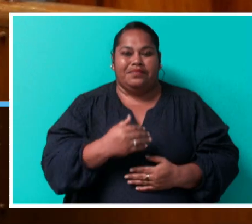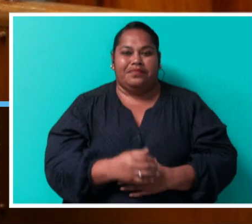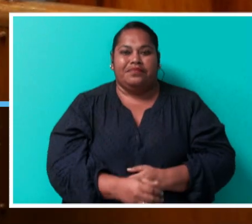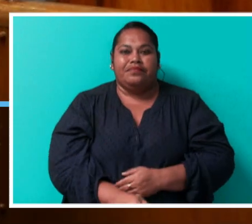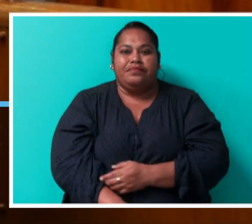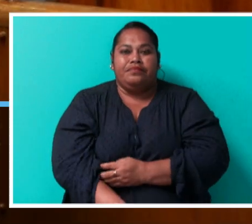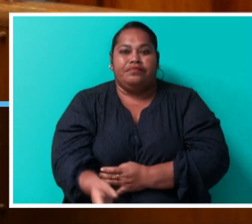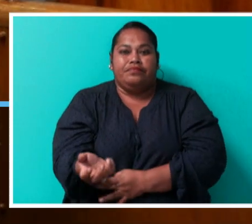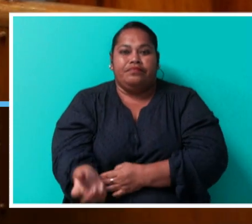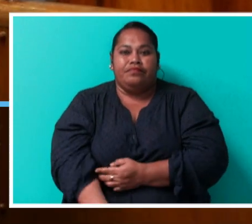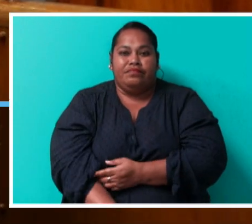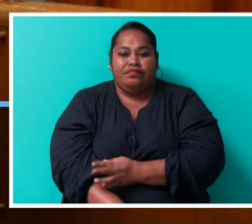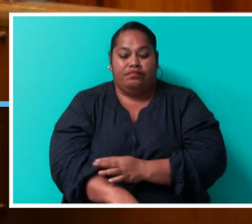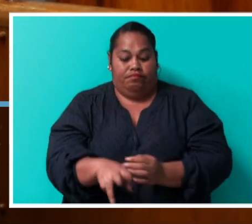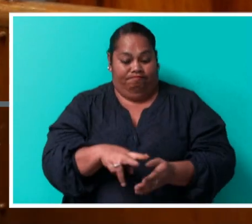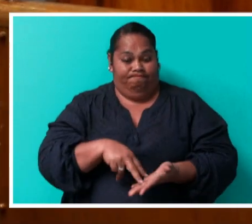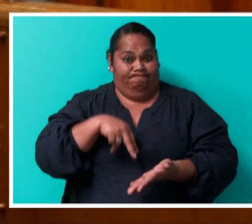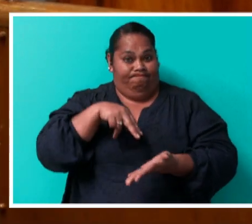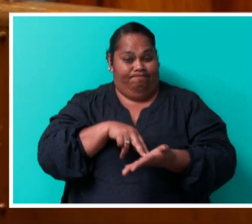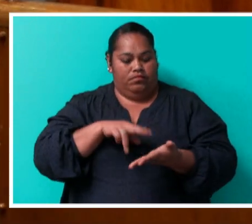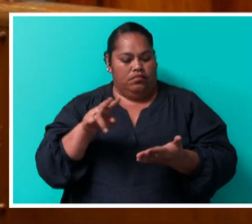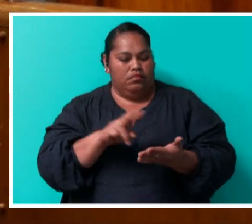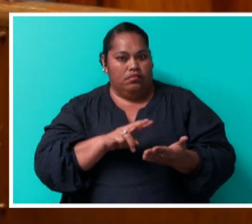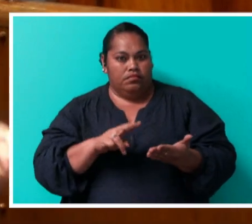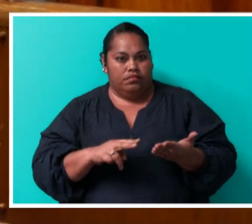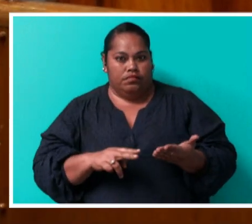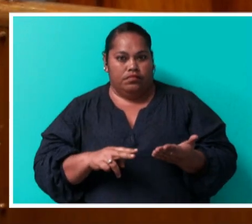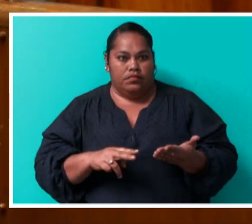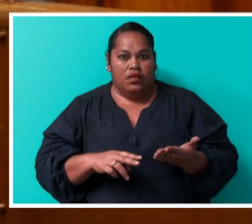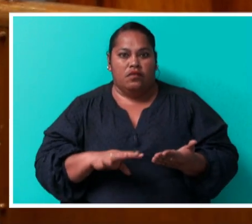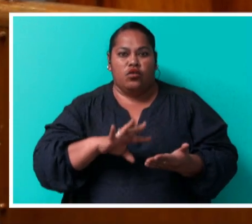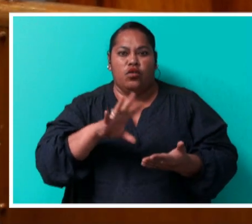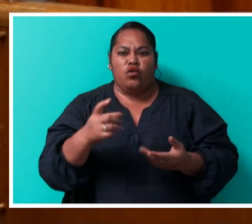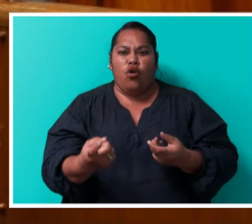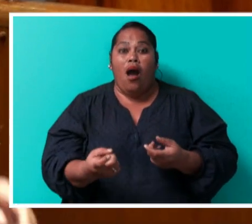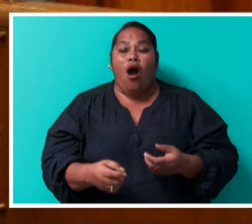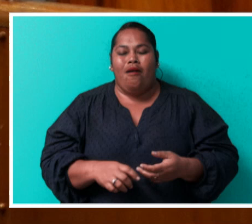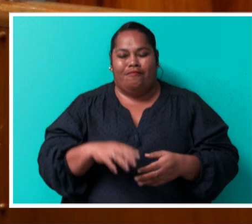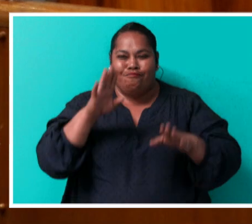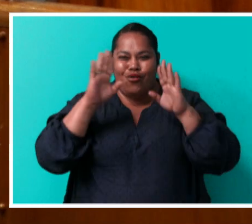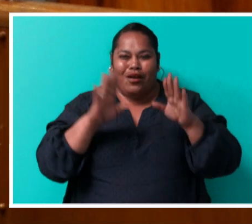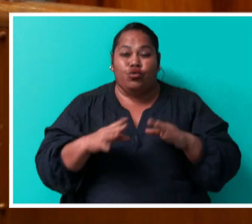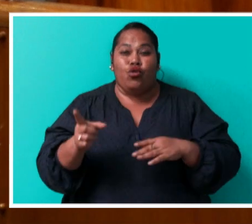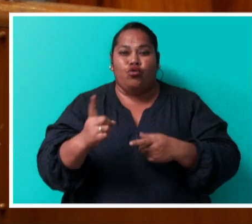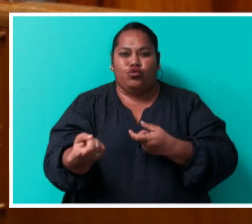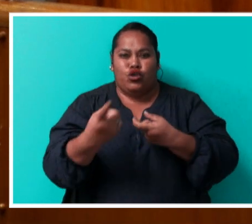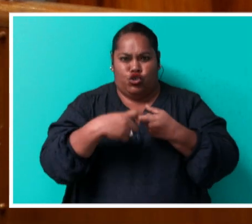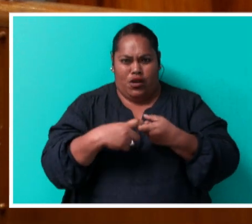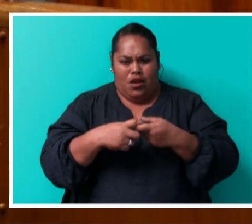I extend our greetings to those that are joining us via live stream or through